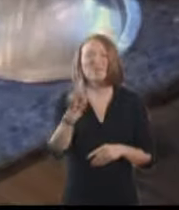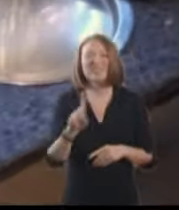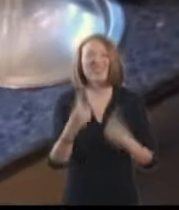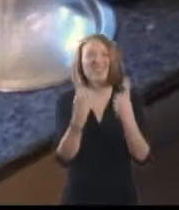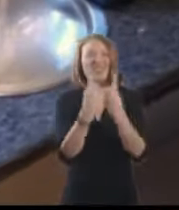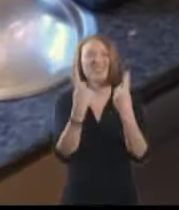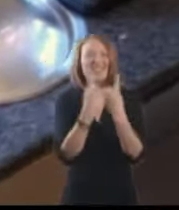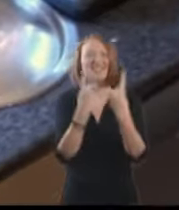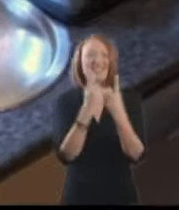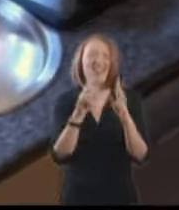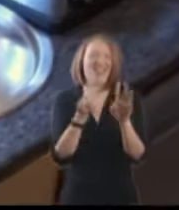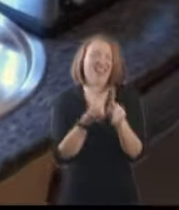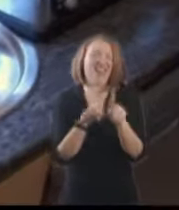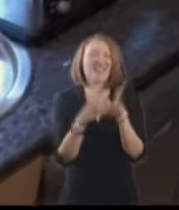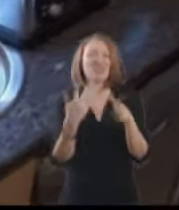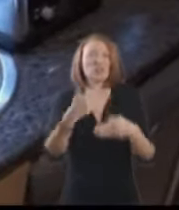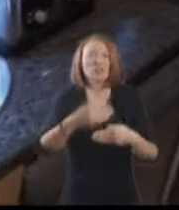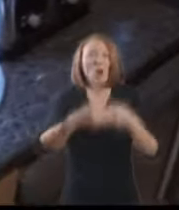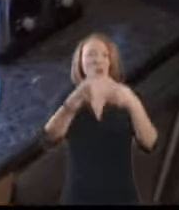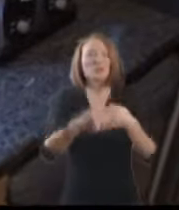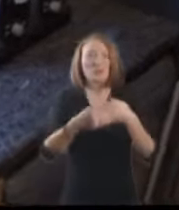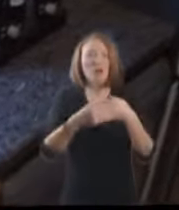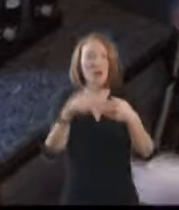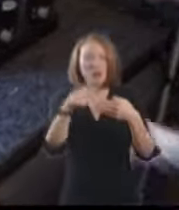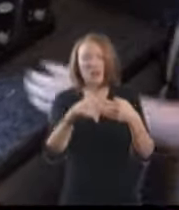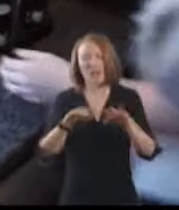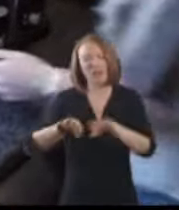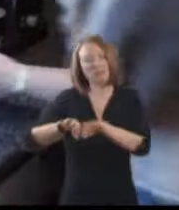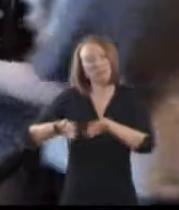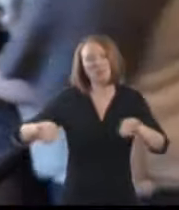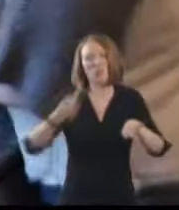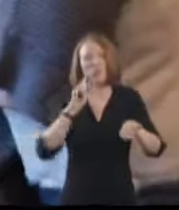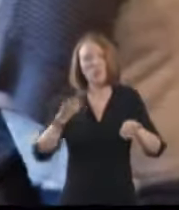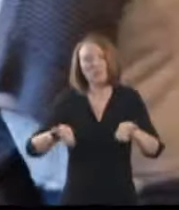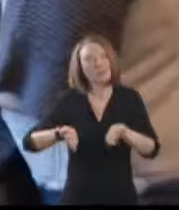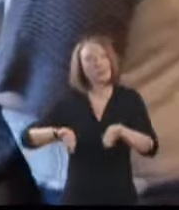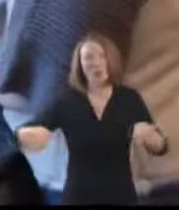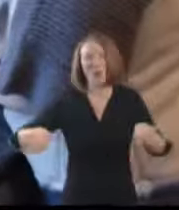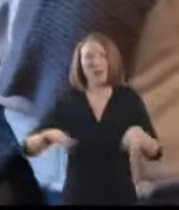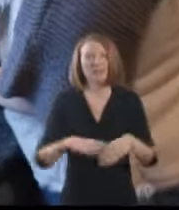Keep electrical items like a toaster away from water.